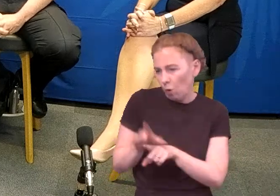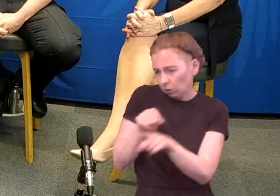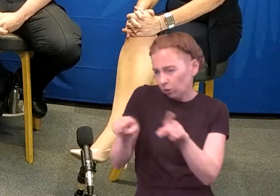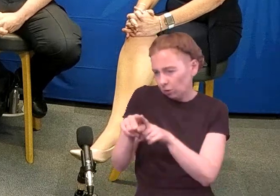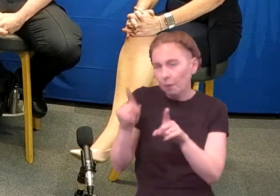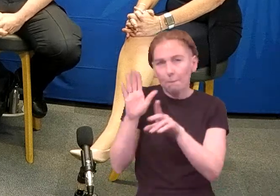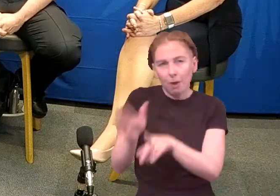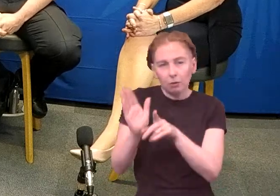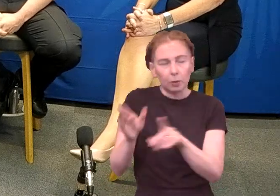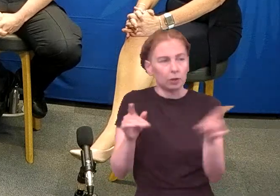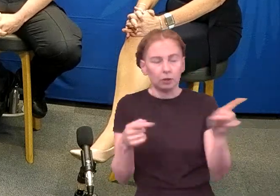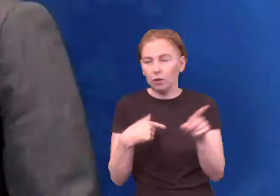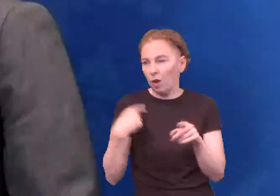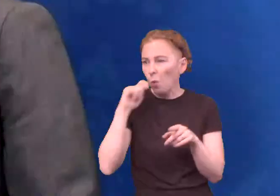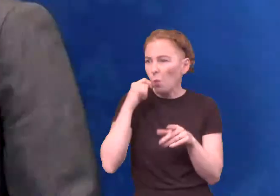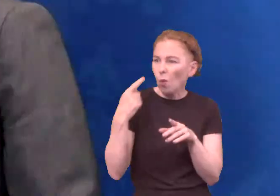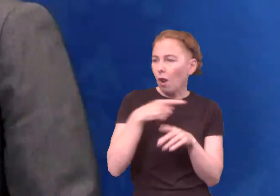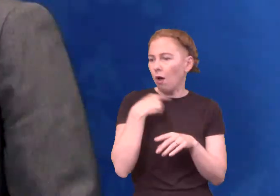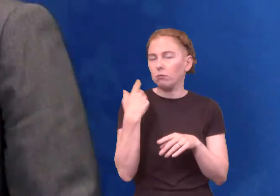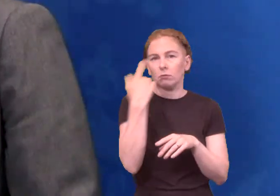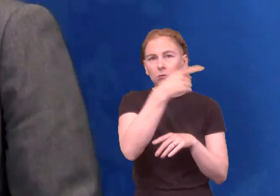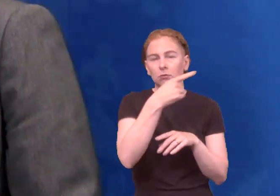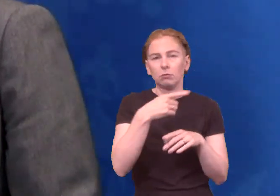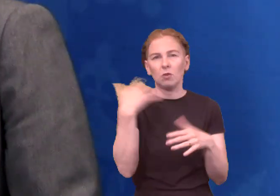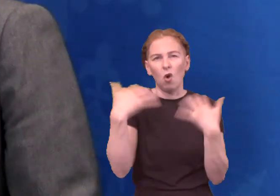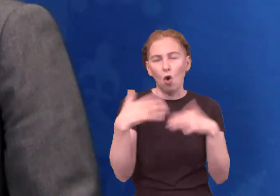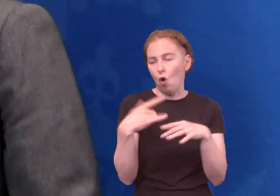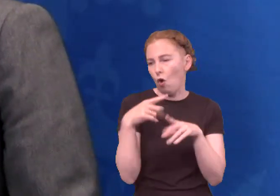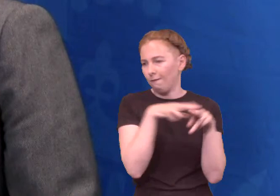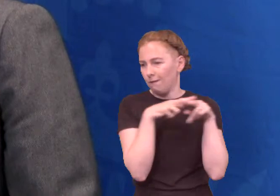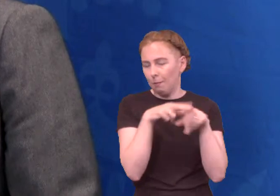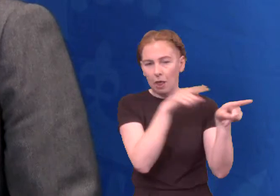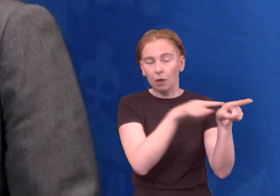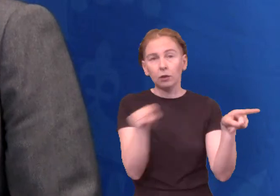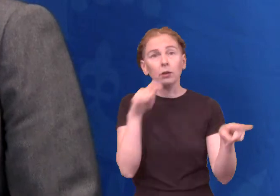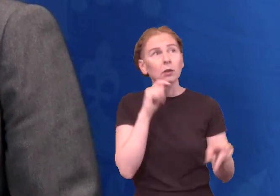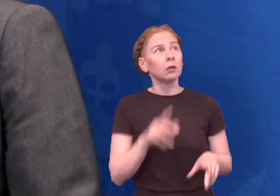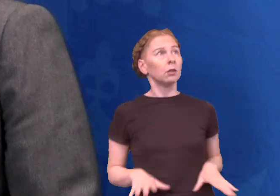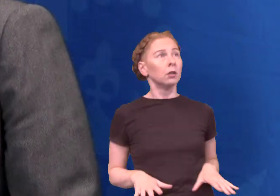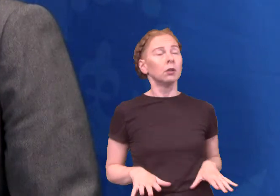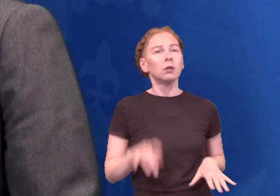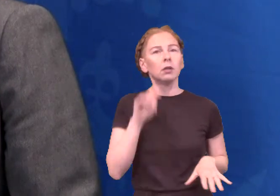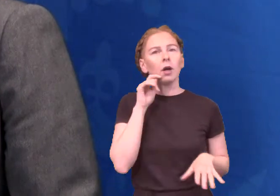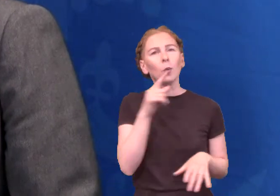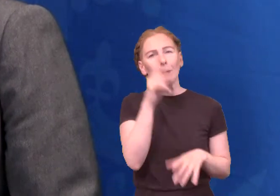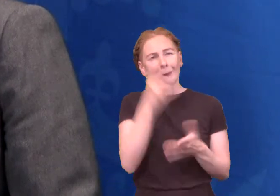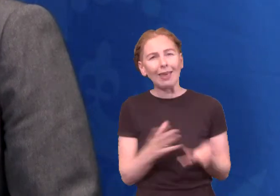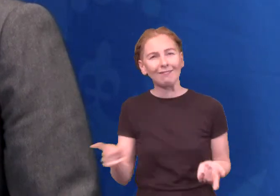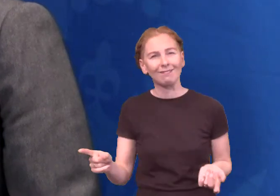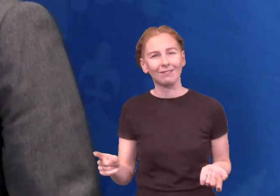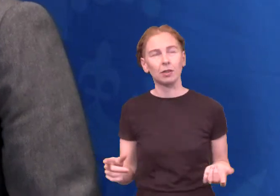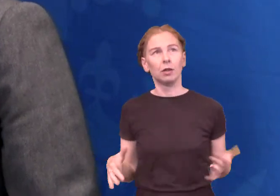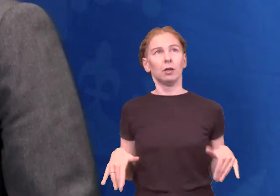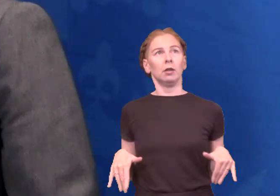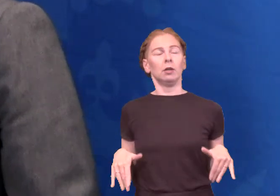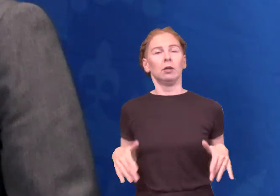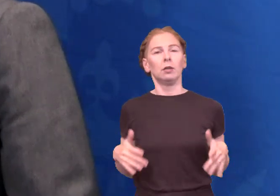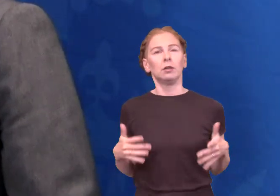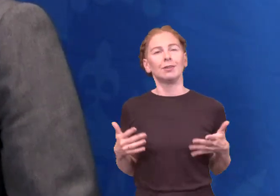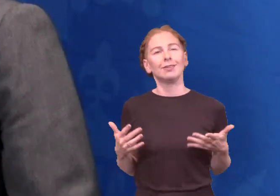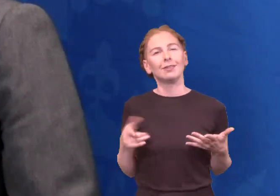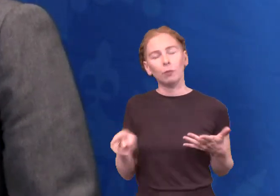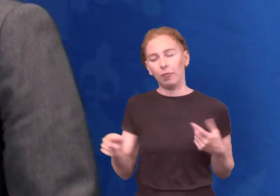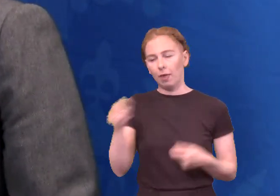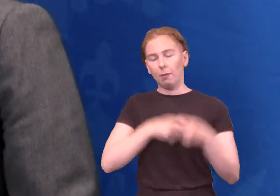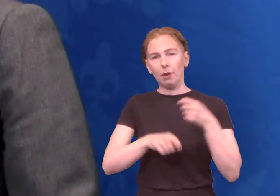says to you, if you don't do this, we're coming after your family, people believe that, and so it's